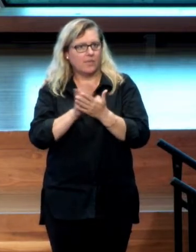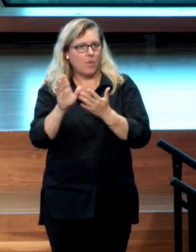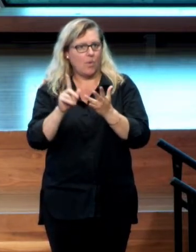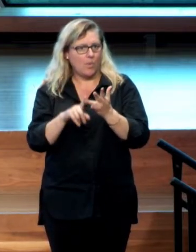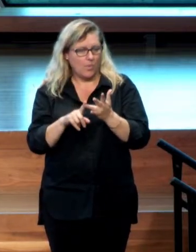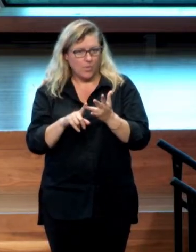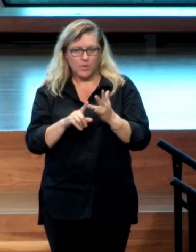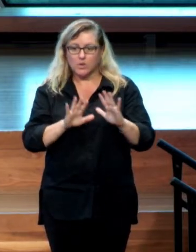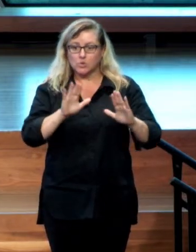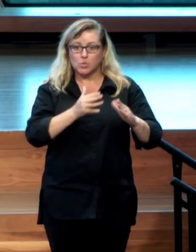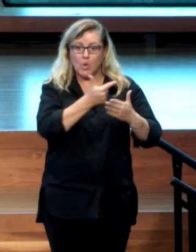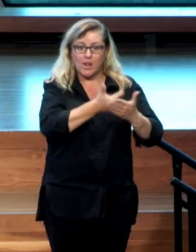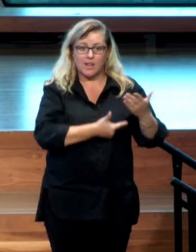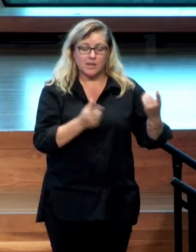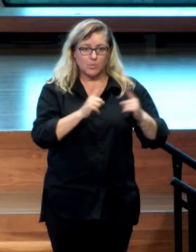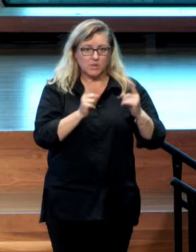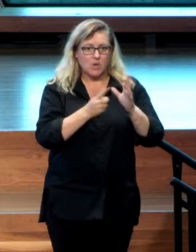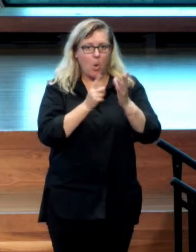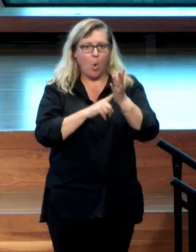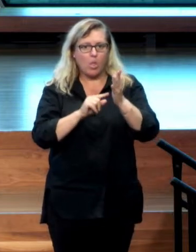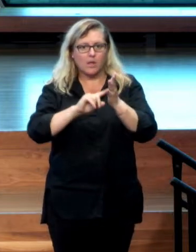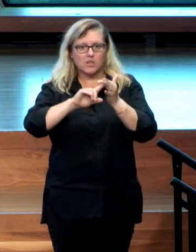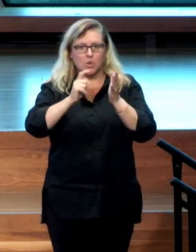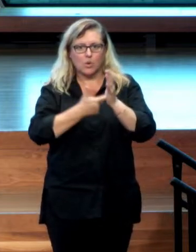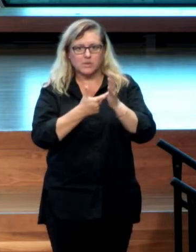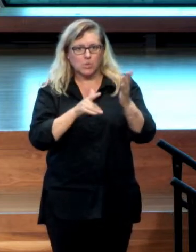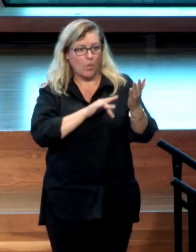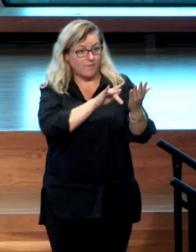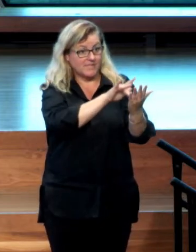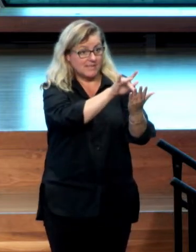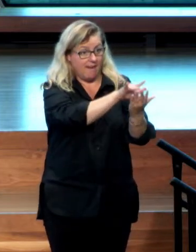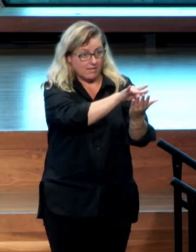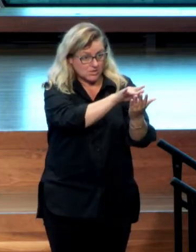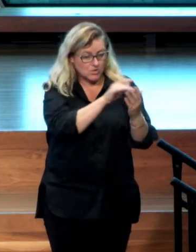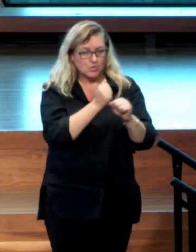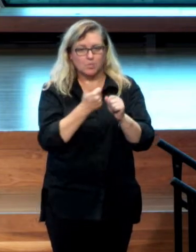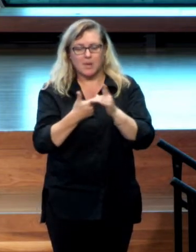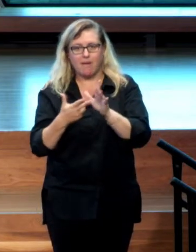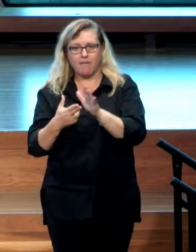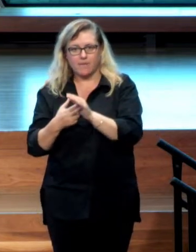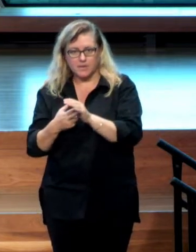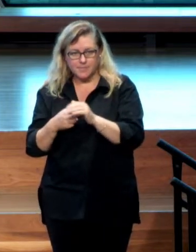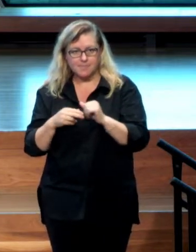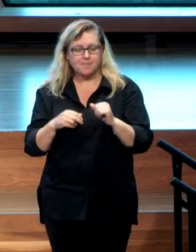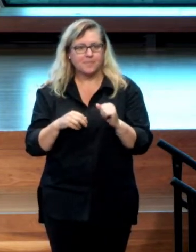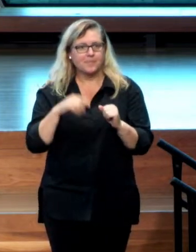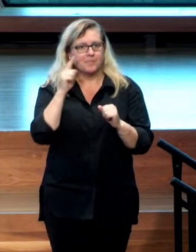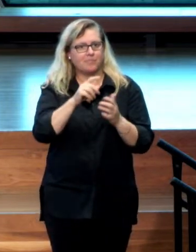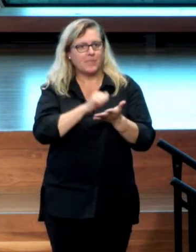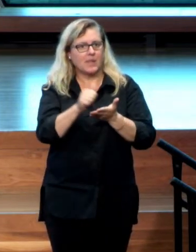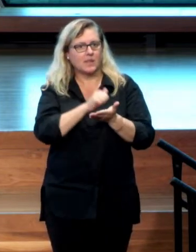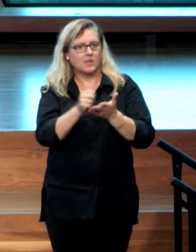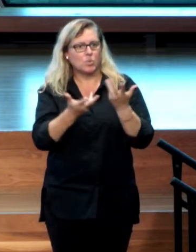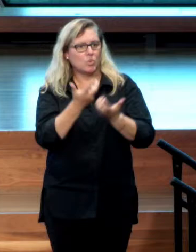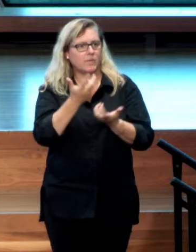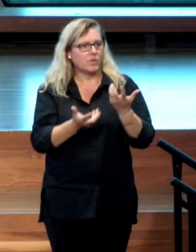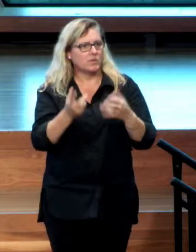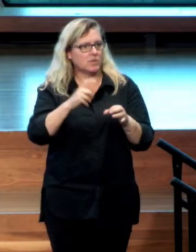And the shortlisted books are The Altar of Touch by Gavin Yangual, published by the University of Queensland